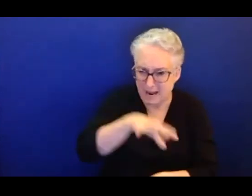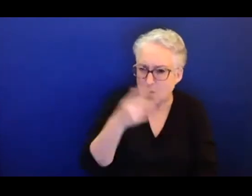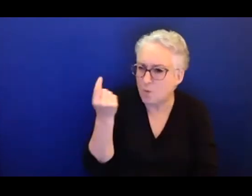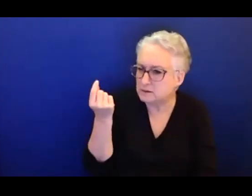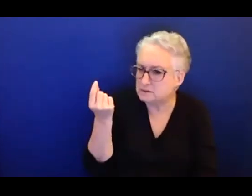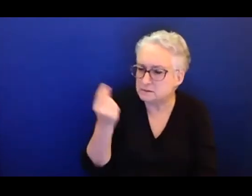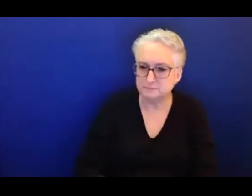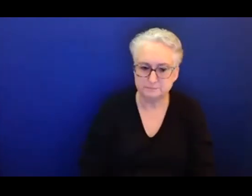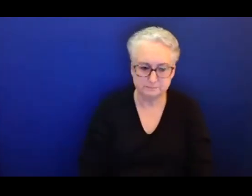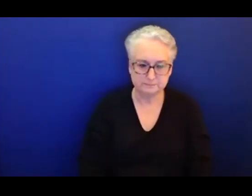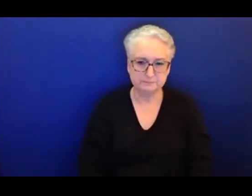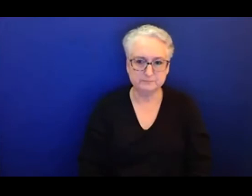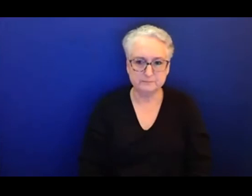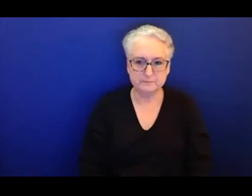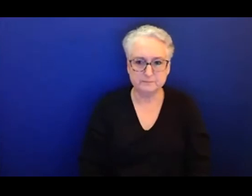cover,